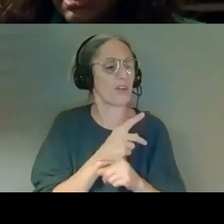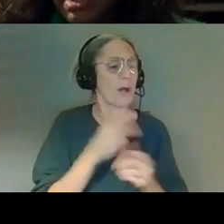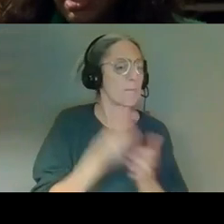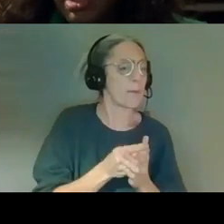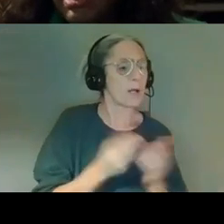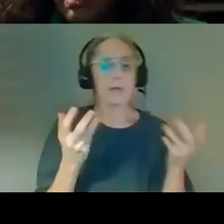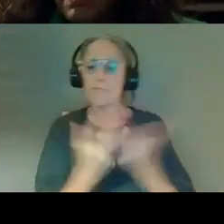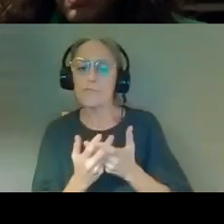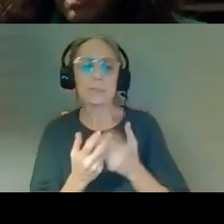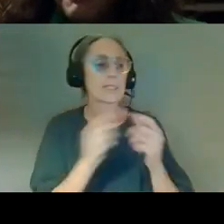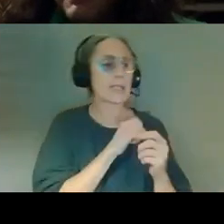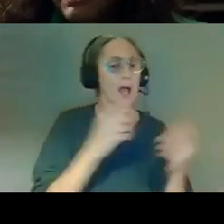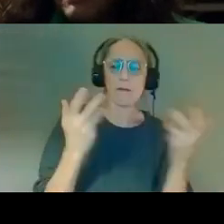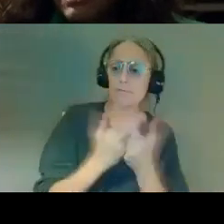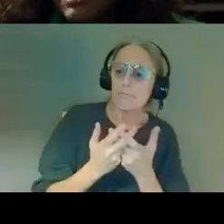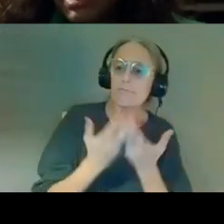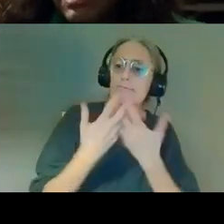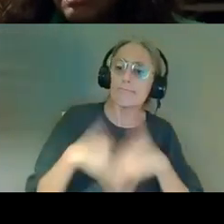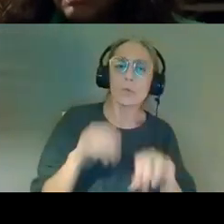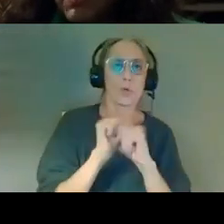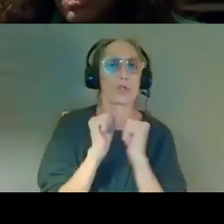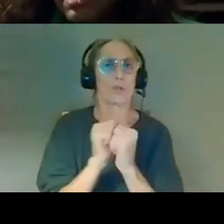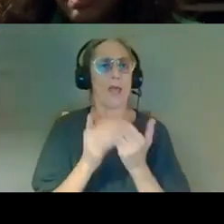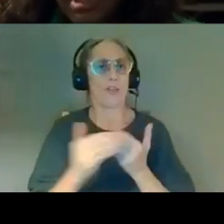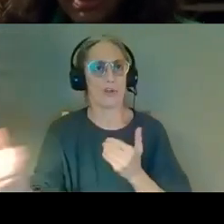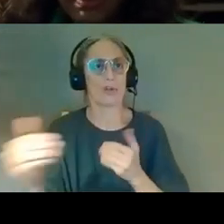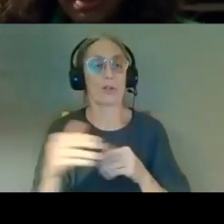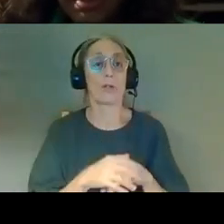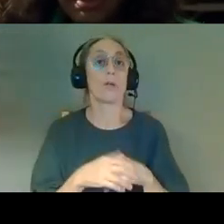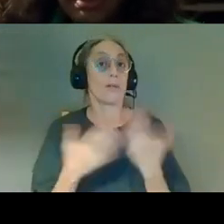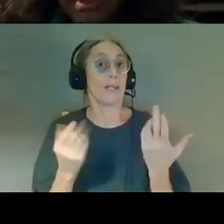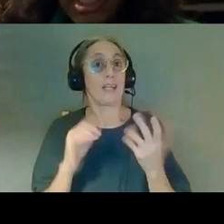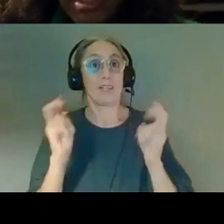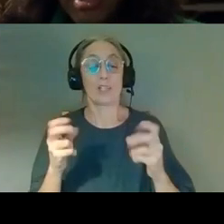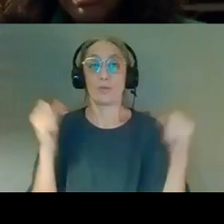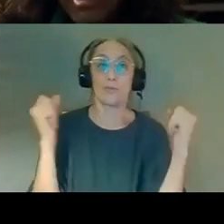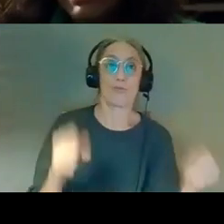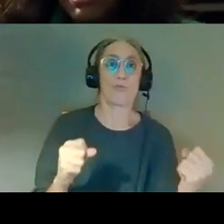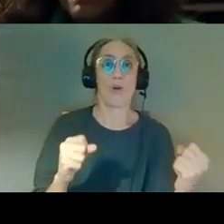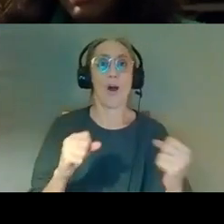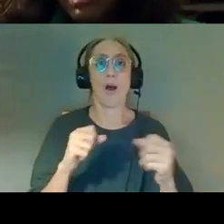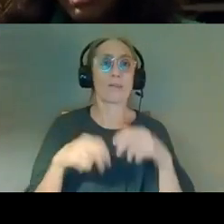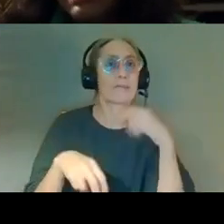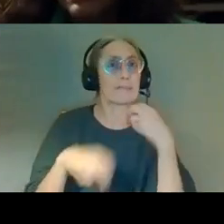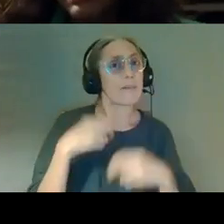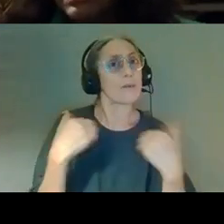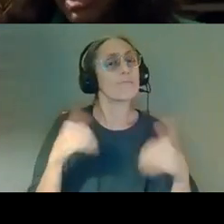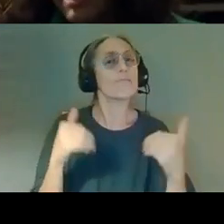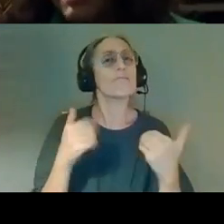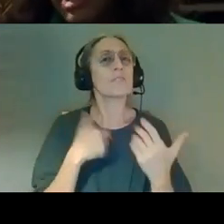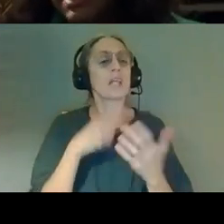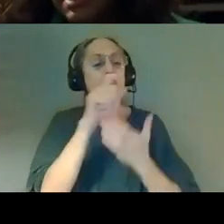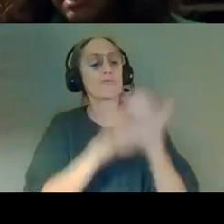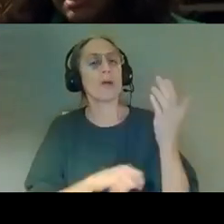us, and they'll craft some legislation to address those issues, okay? That's how we get the